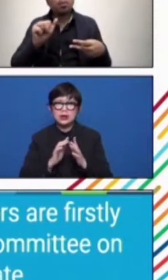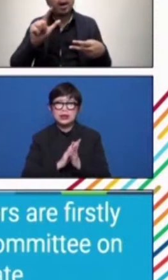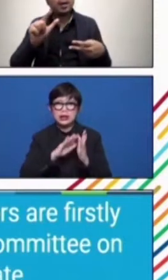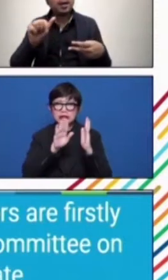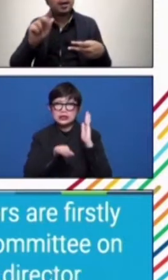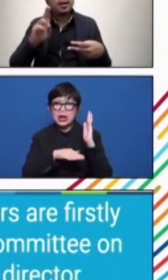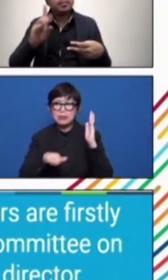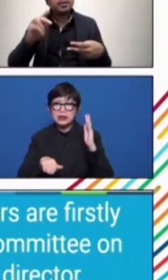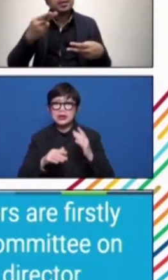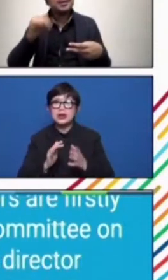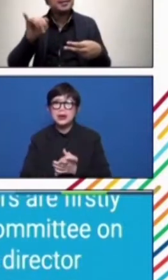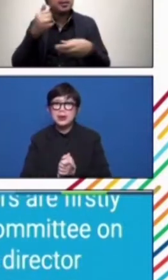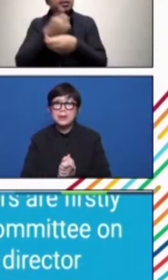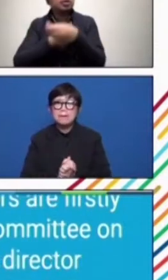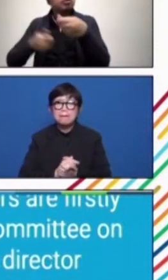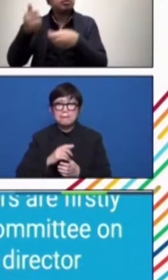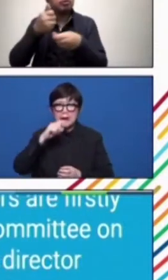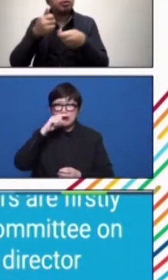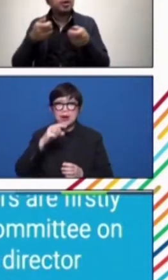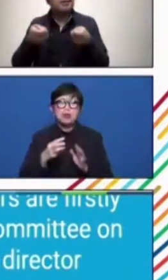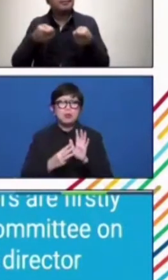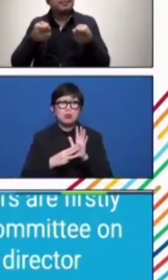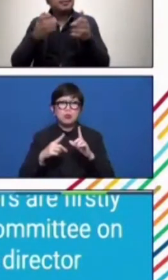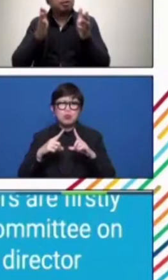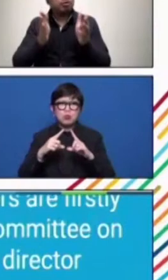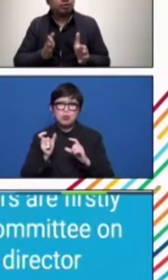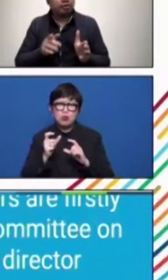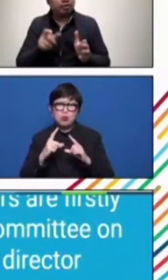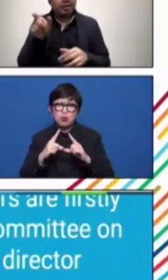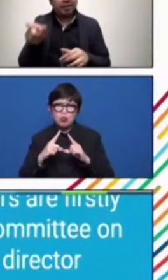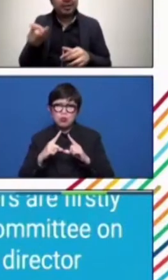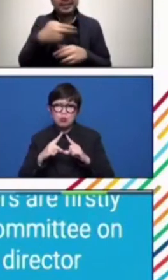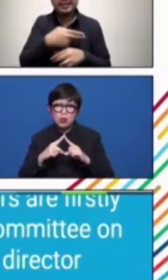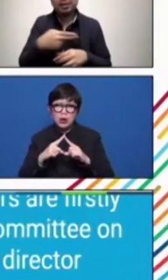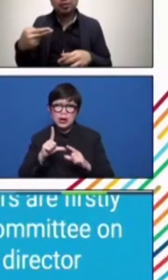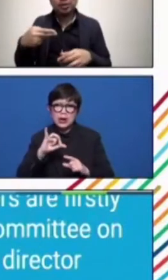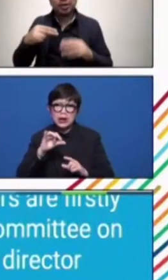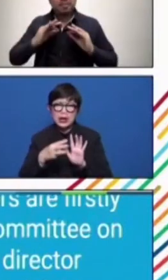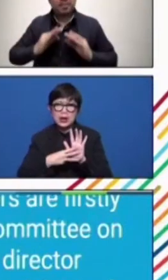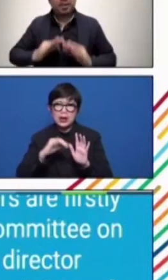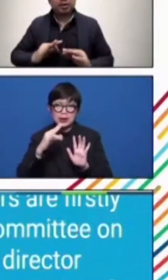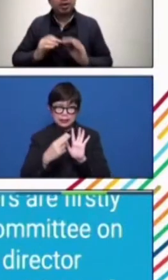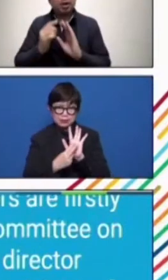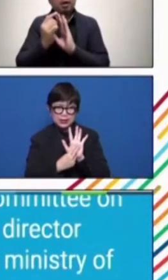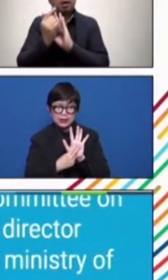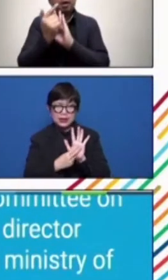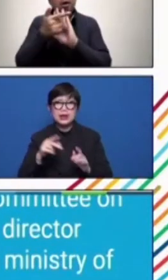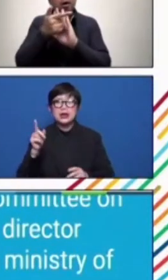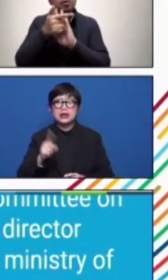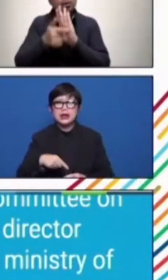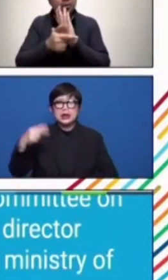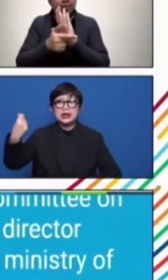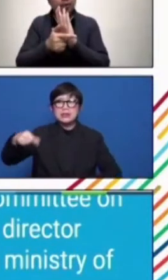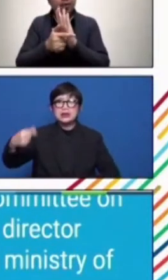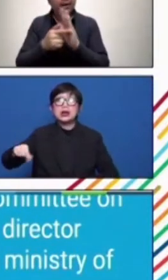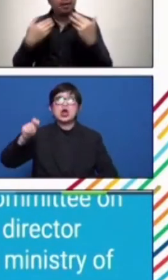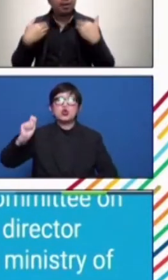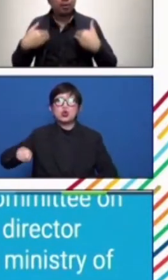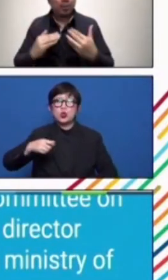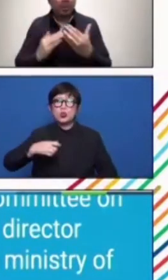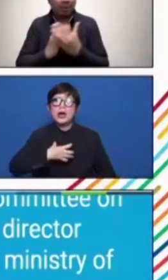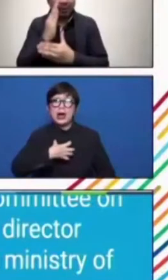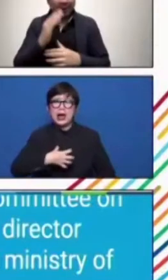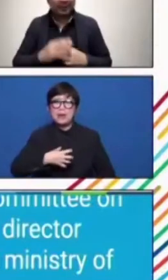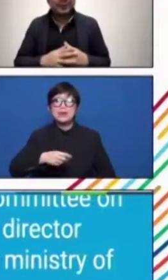of the Indonesia of human rights in the Indonesian Ministry of Law and human rights so let's move